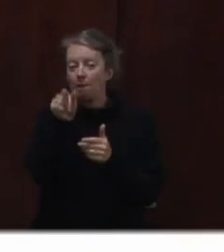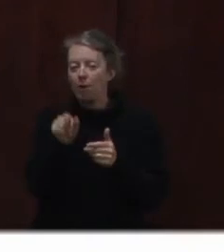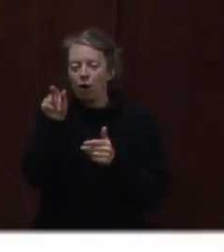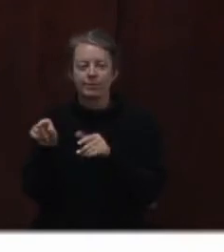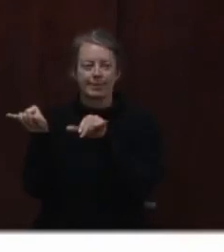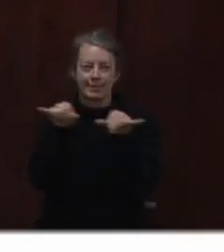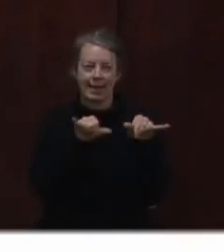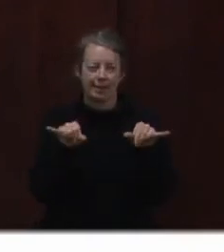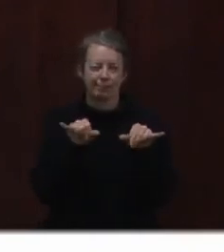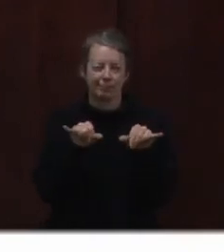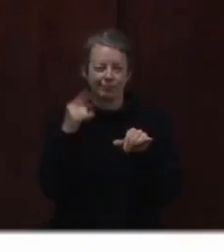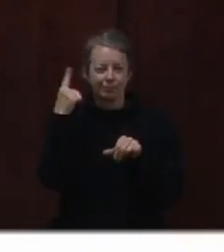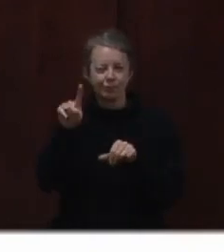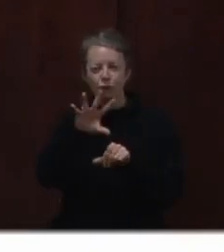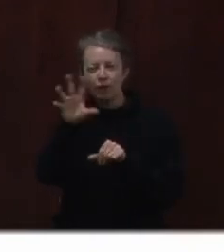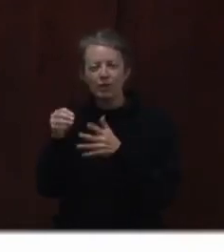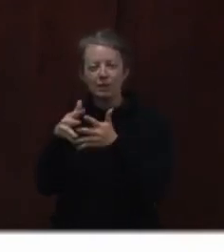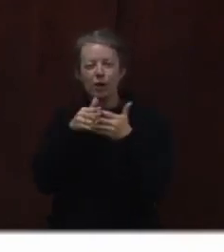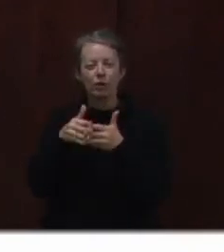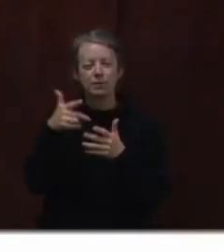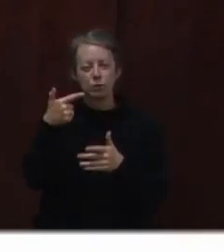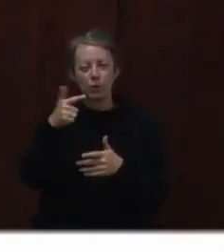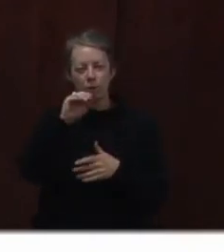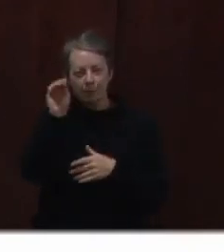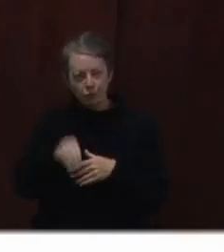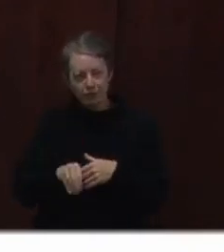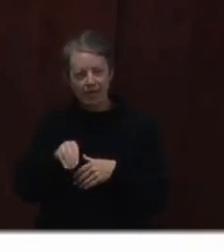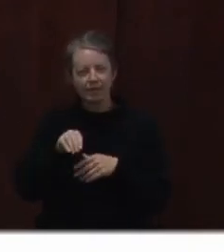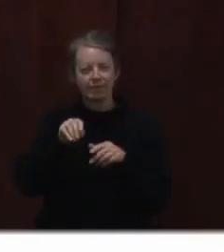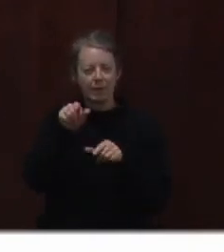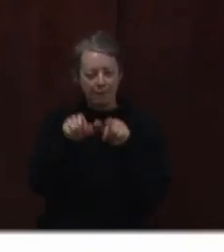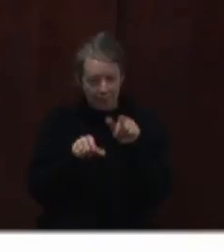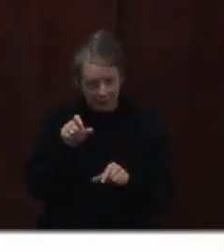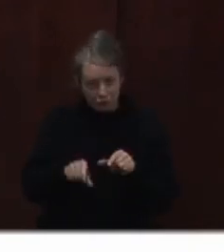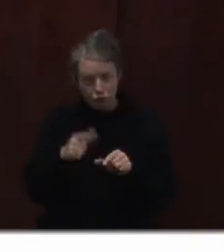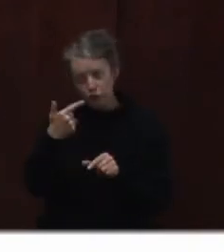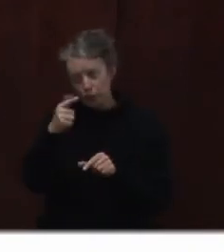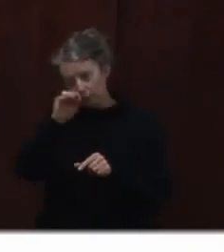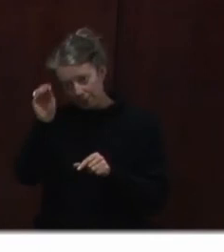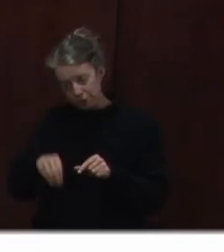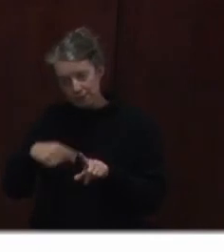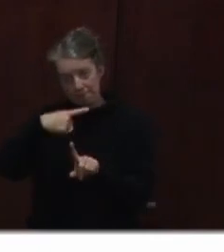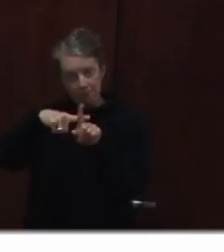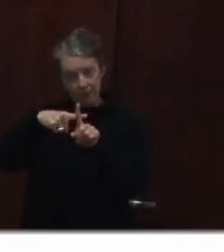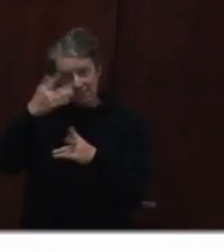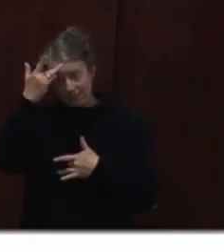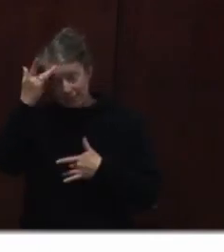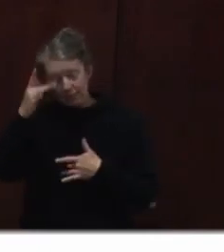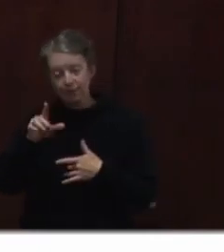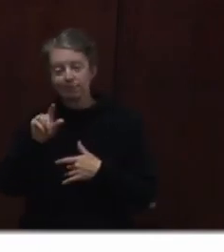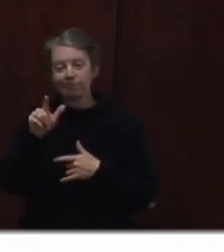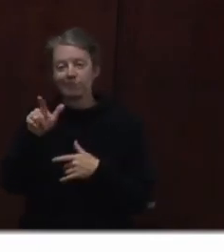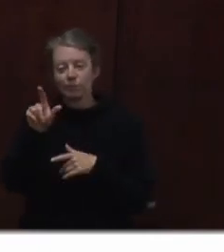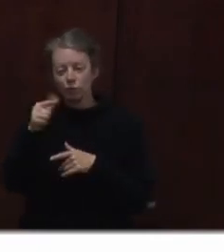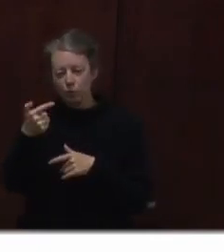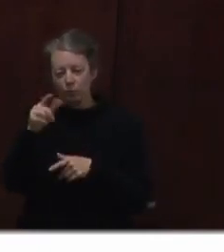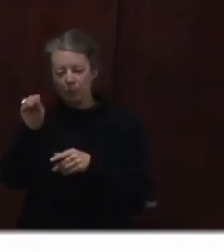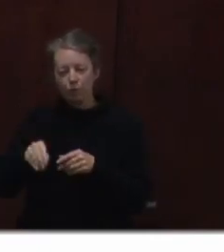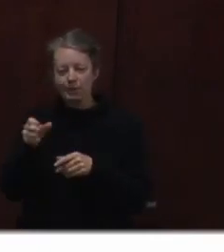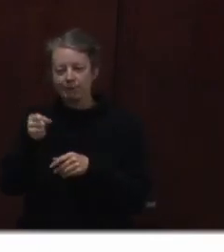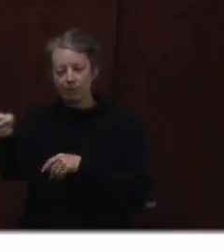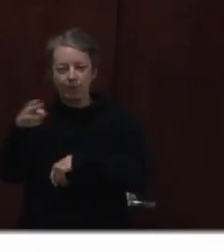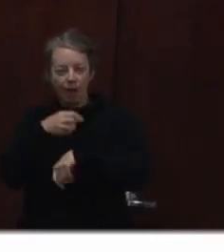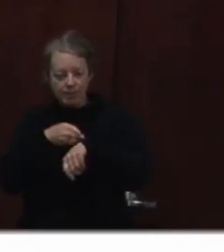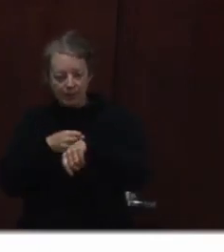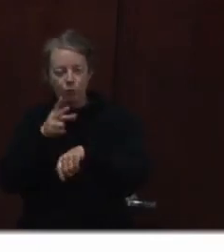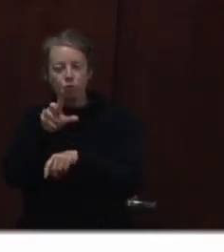be 21% of the population, 21% of the cases, 21% of the hospitalizations, and 21% of the vaccinations. That's not the way it